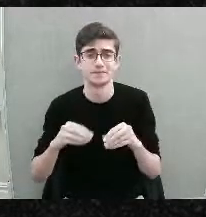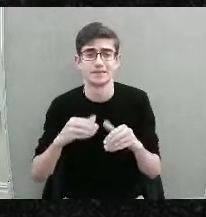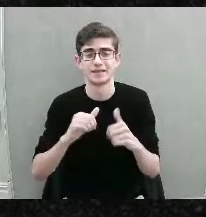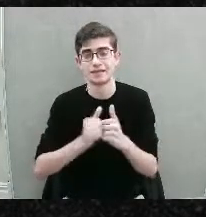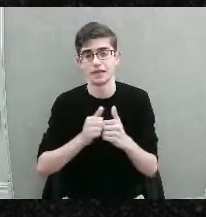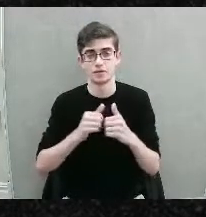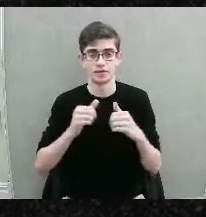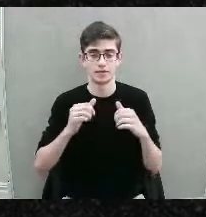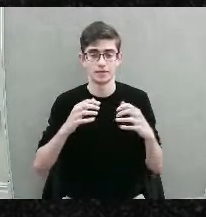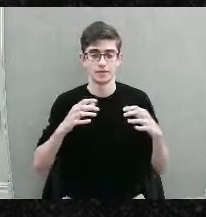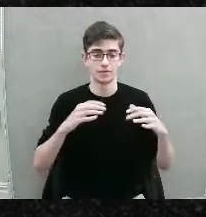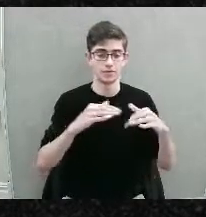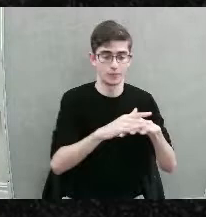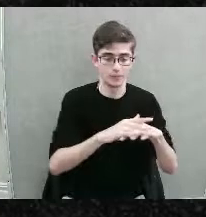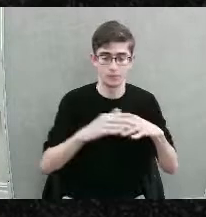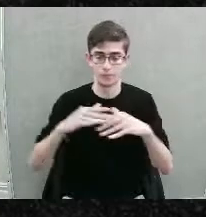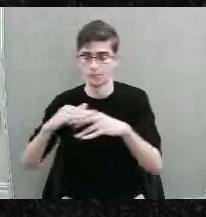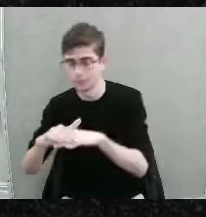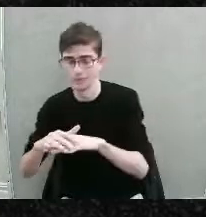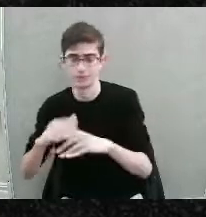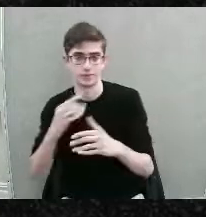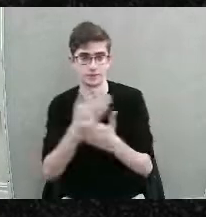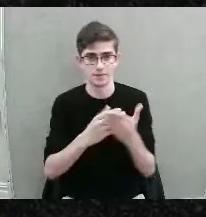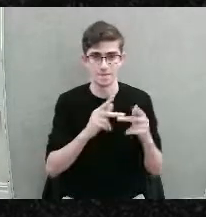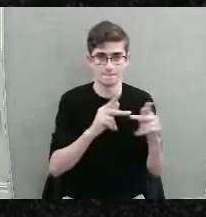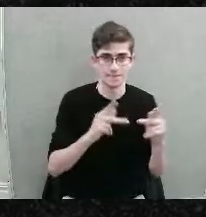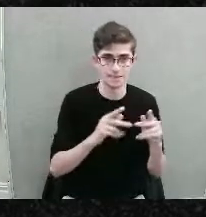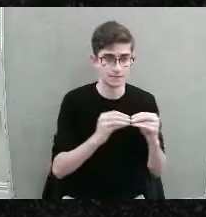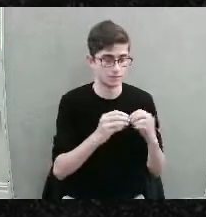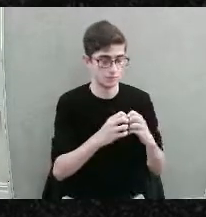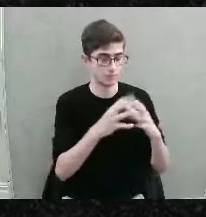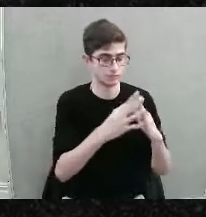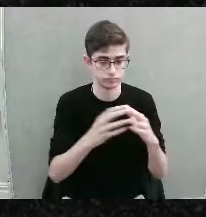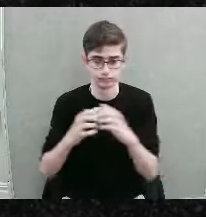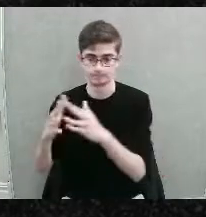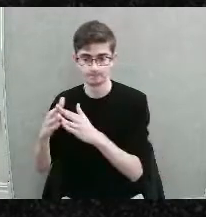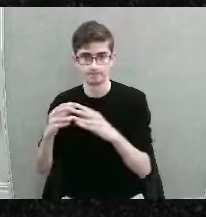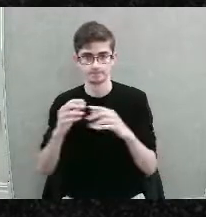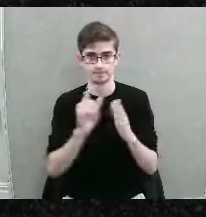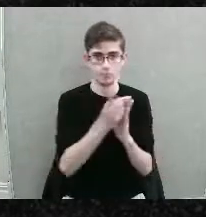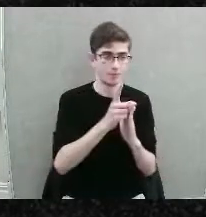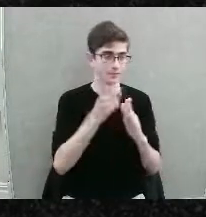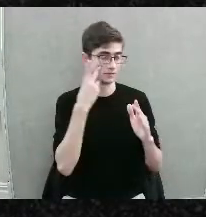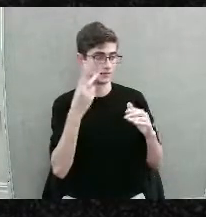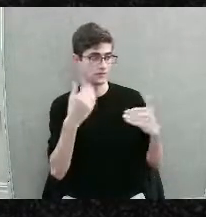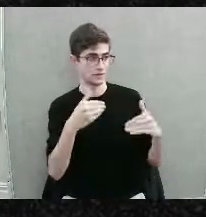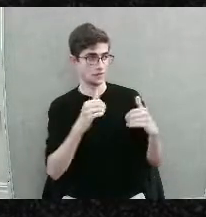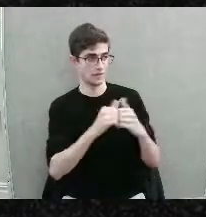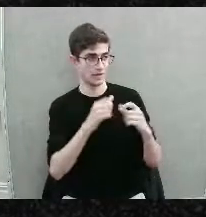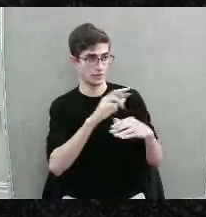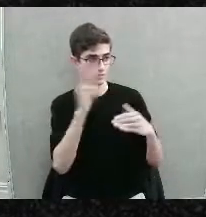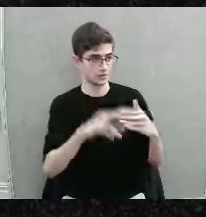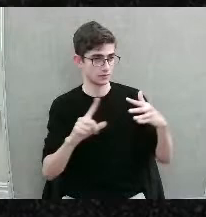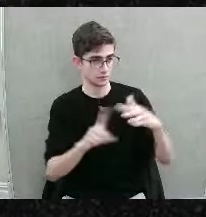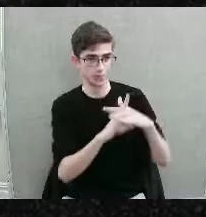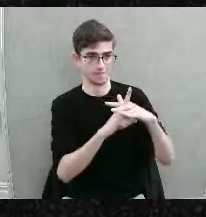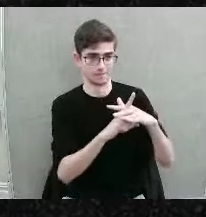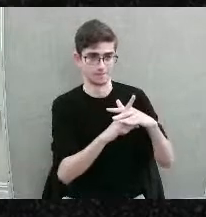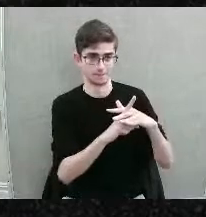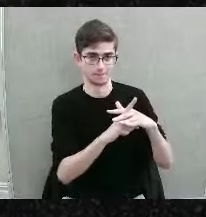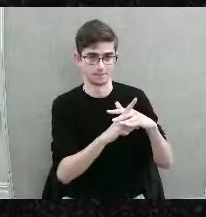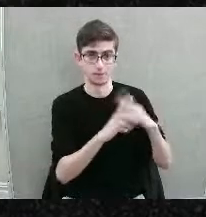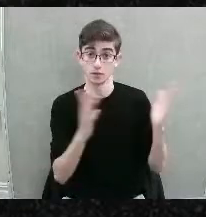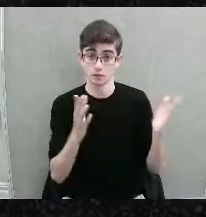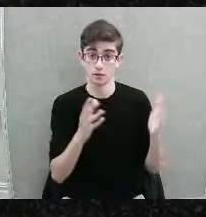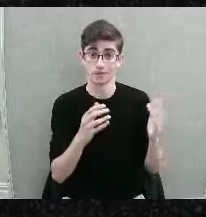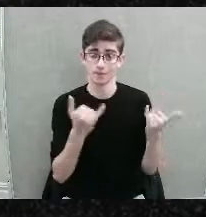in particular places, in particular ways, in particular historical moments, right? Okay, so now this brings us to the third